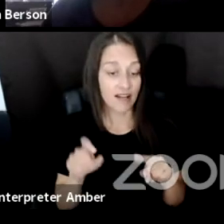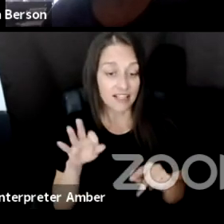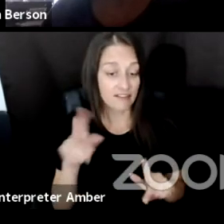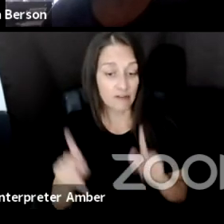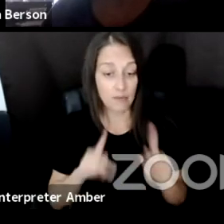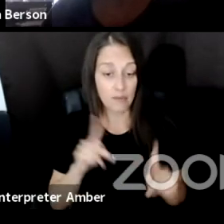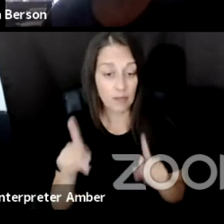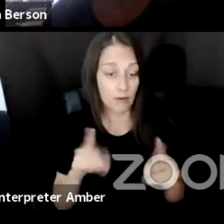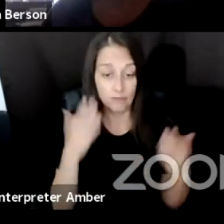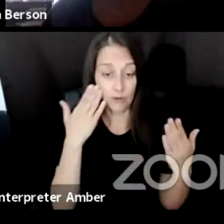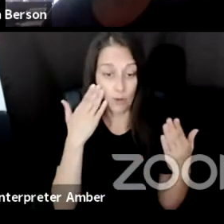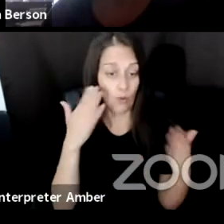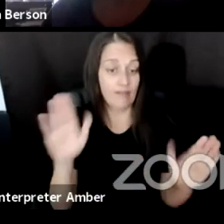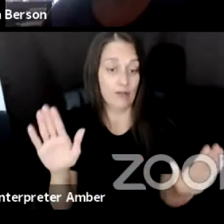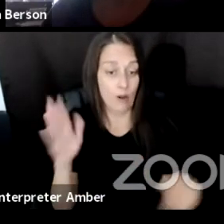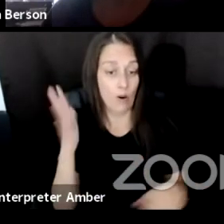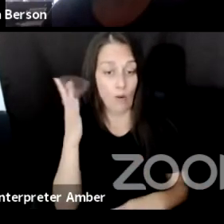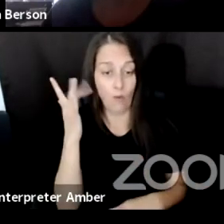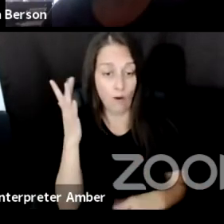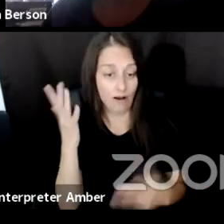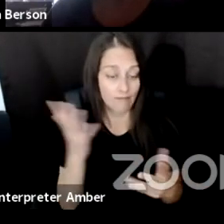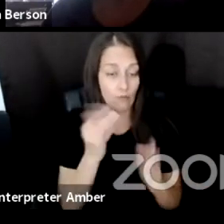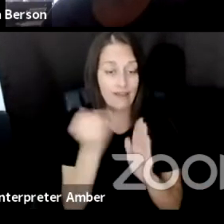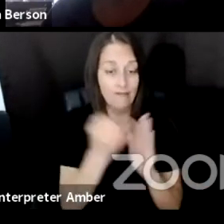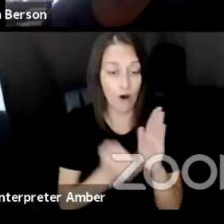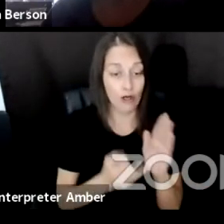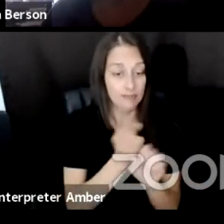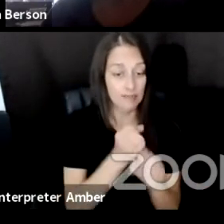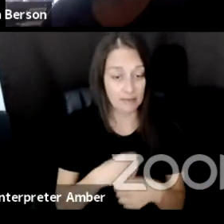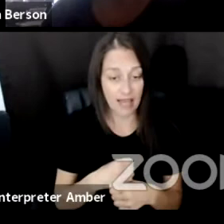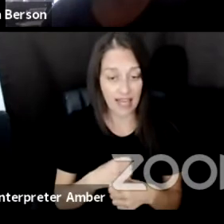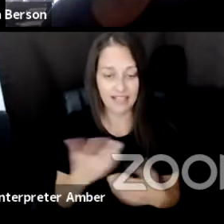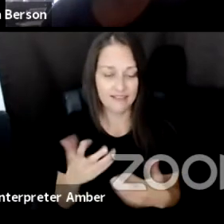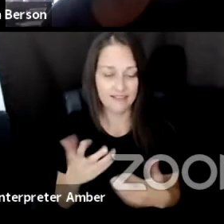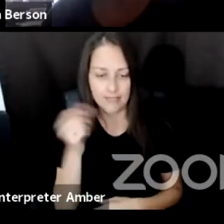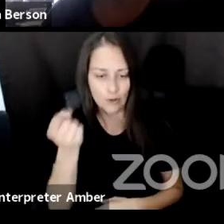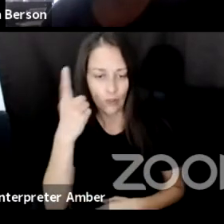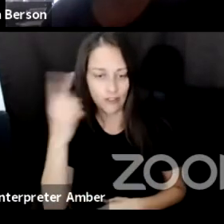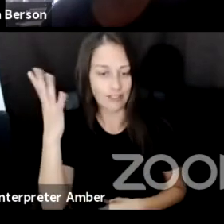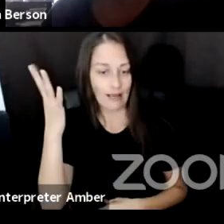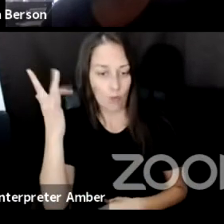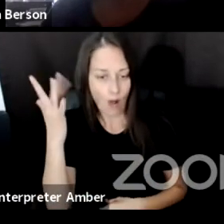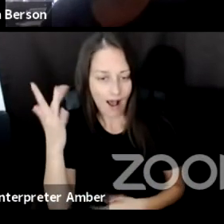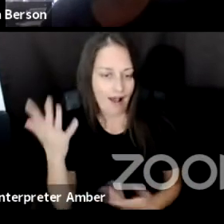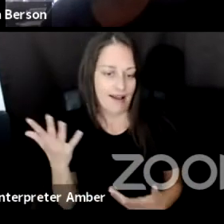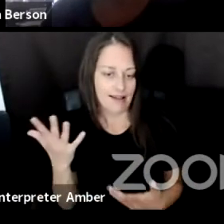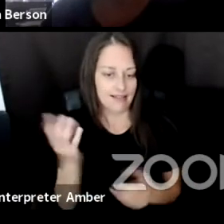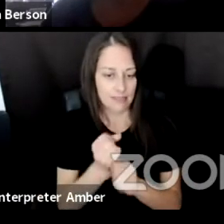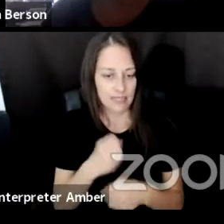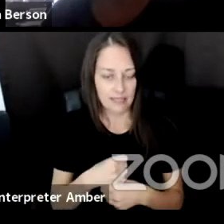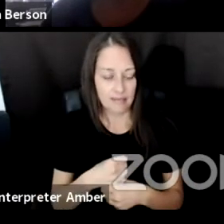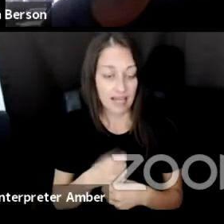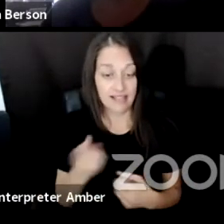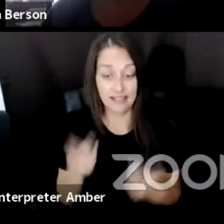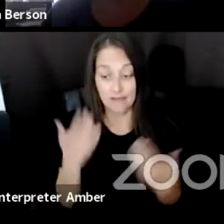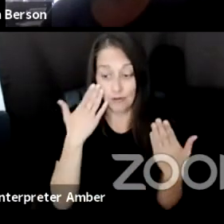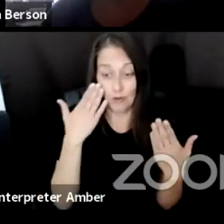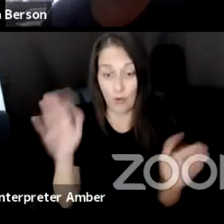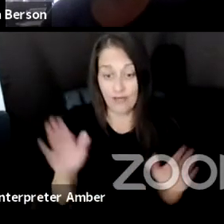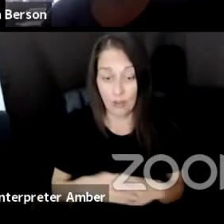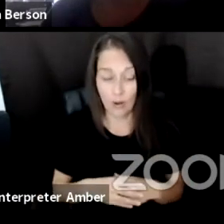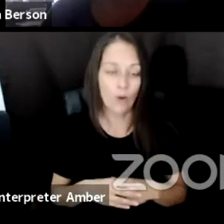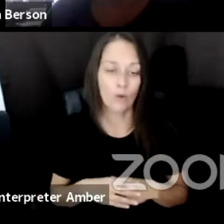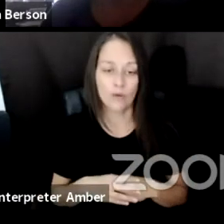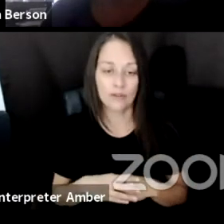appreciate why it's being made or how it fits in or if it's good or bad, because they don't even know about it. So, you know, as somebody